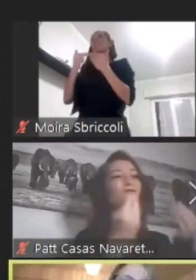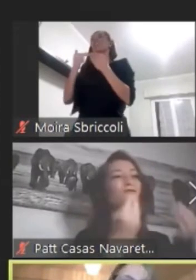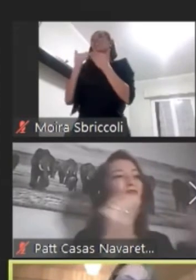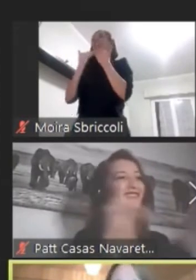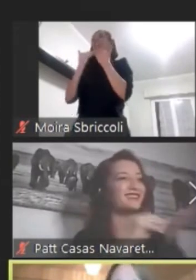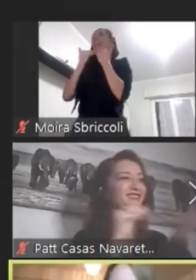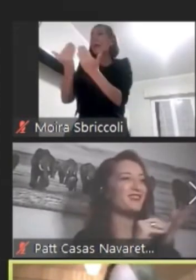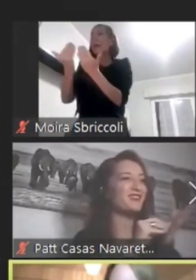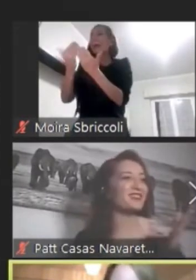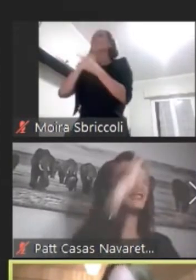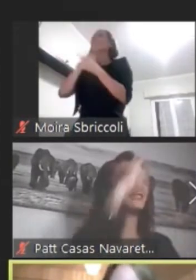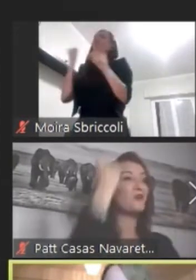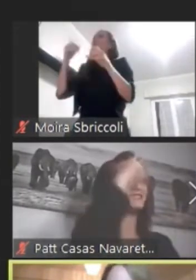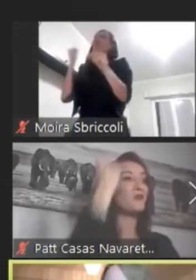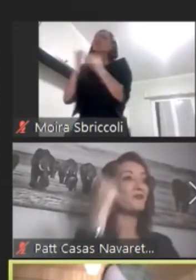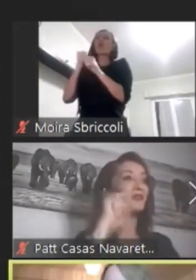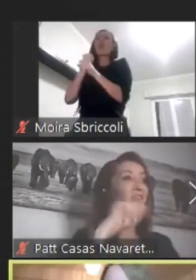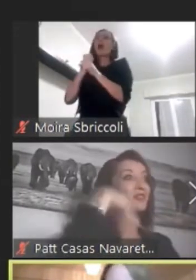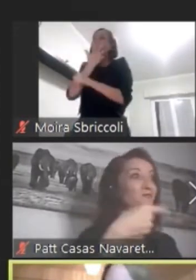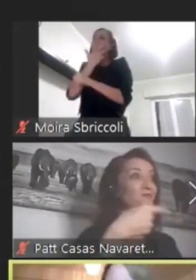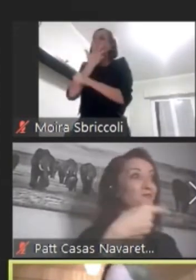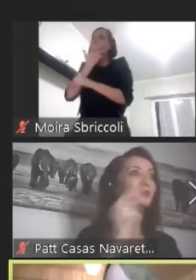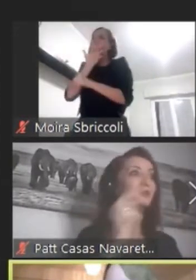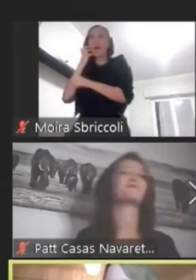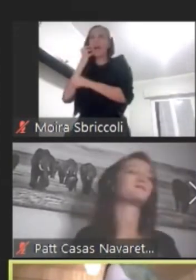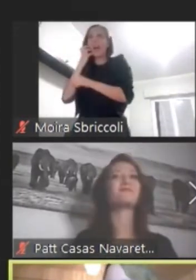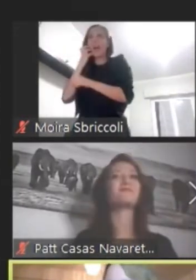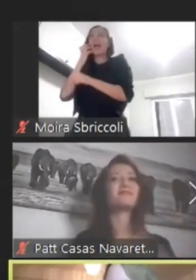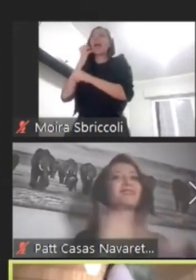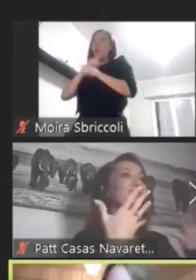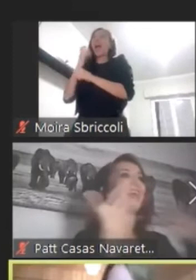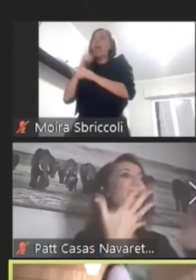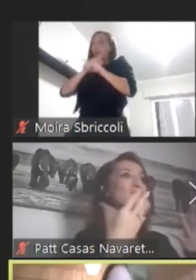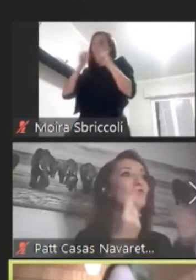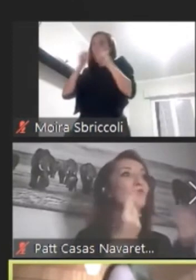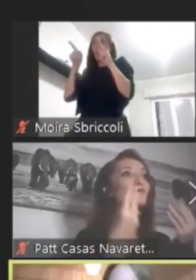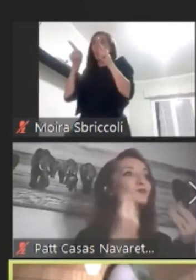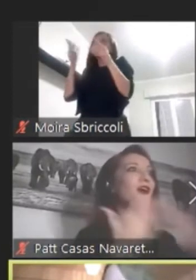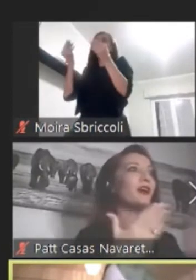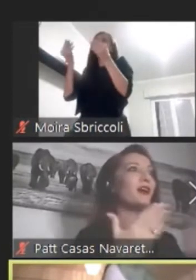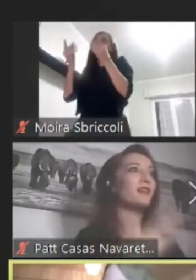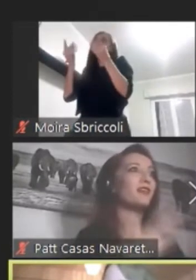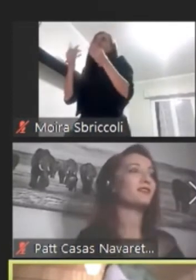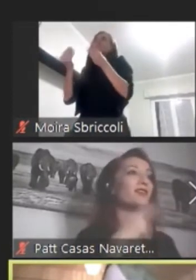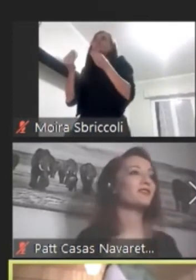sound fantastic. So, thank you so much.